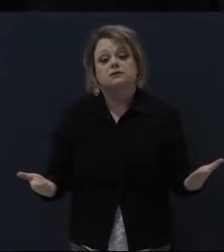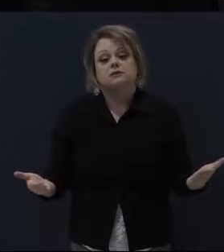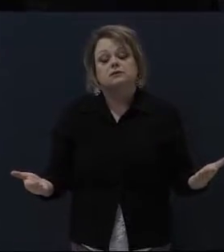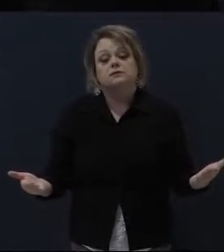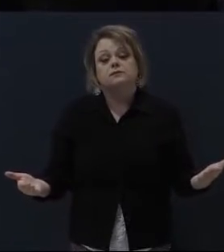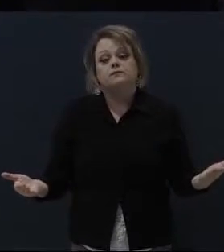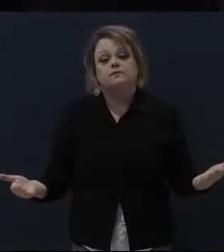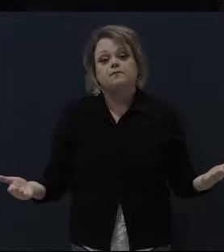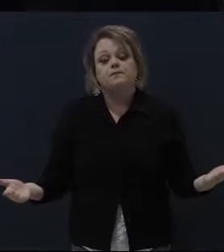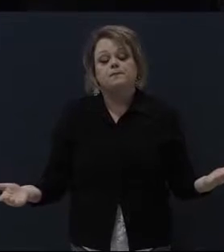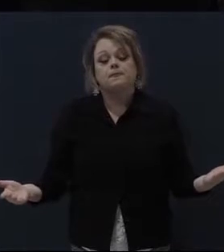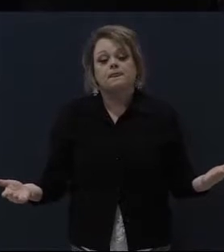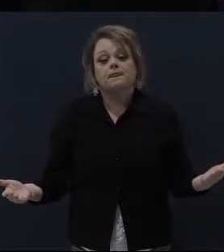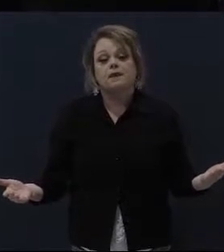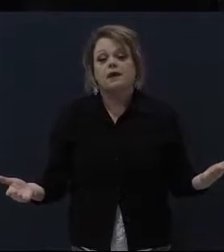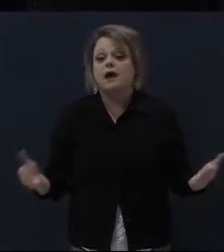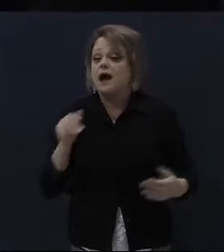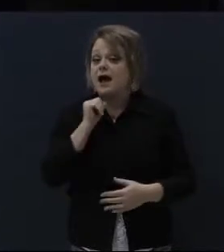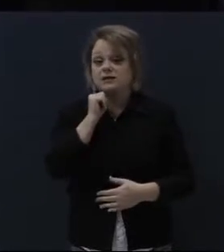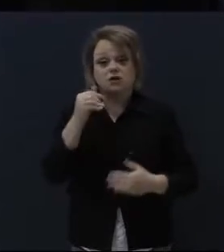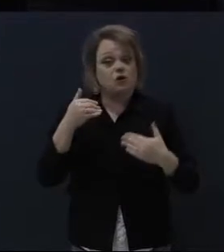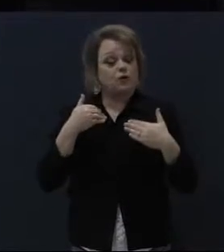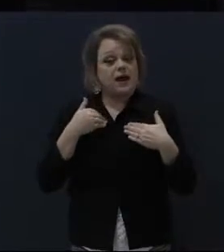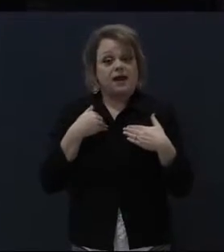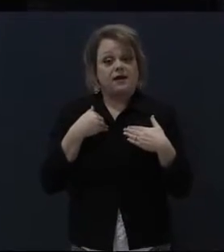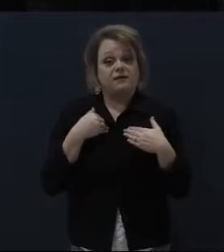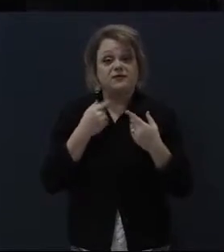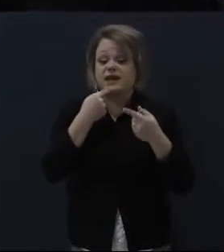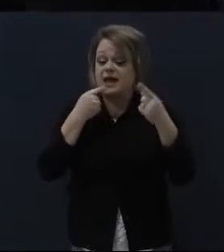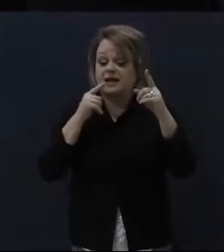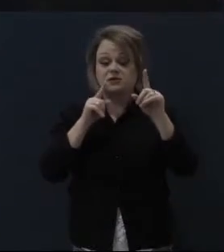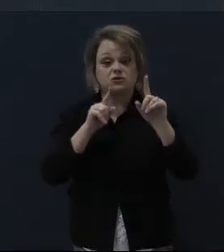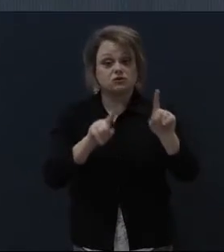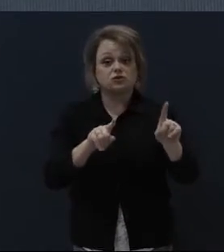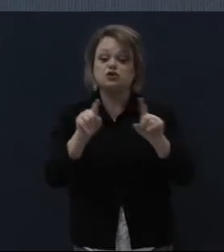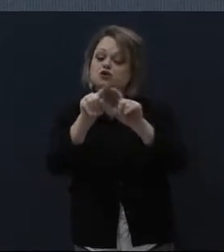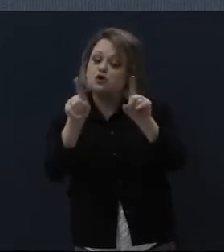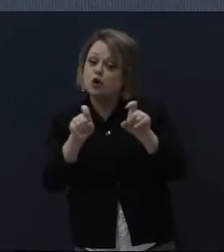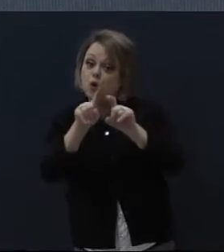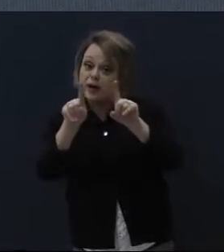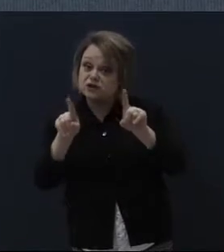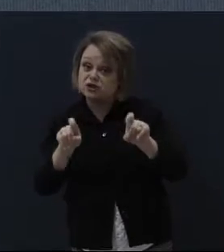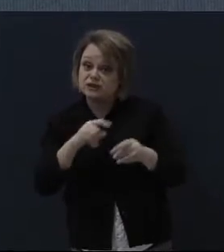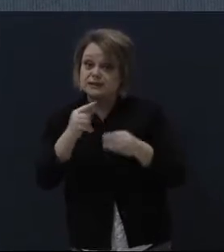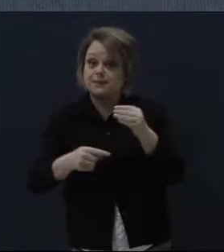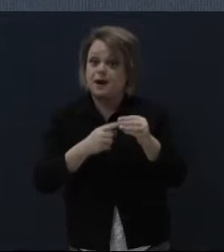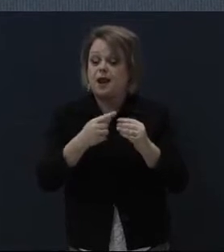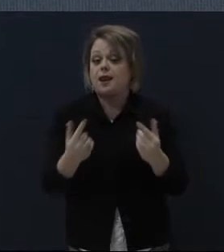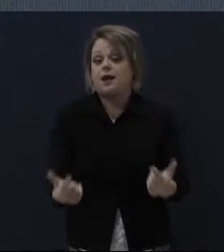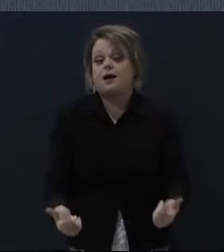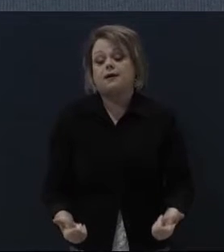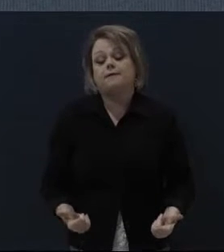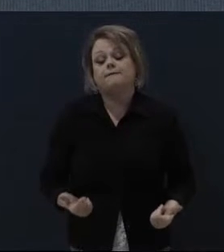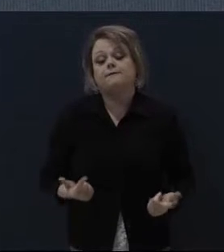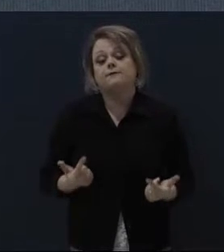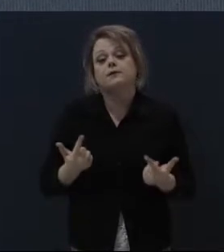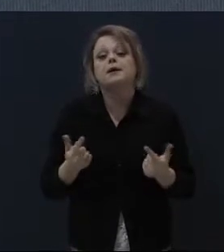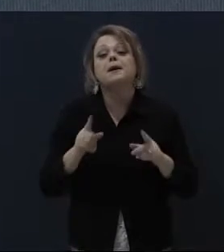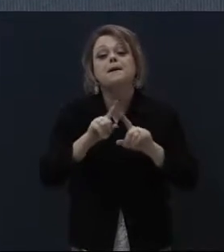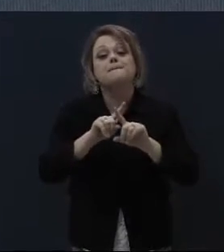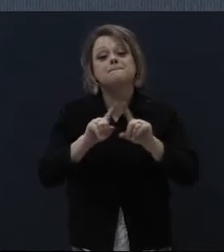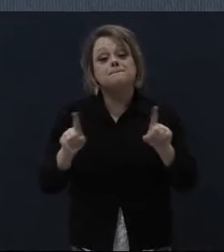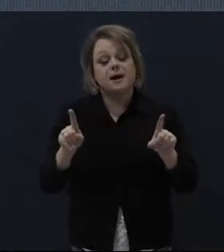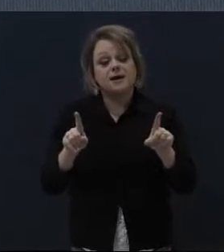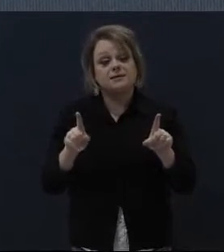I don't have all the answers to the questions of life, but I know